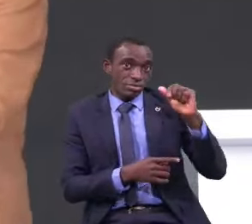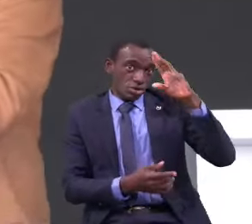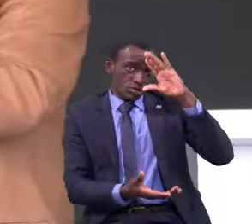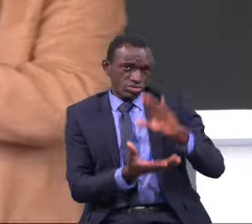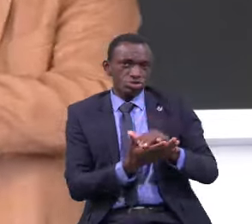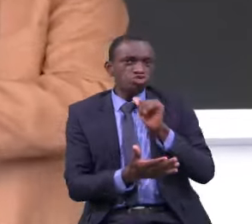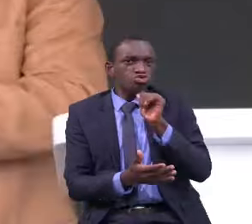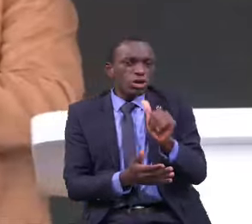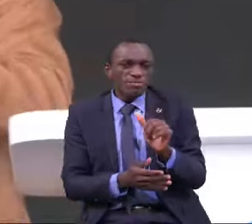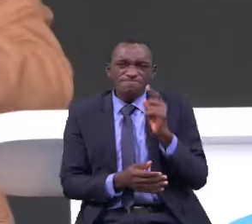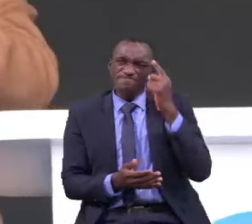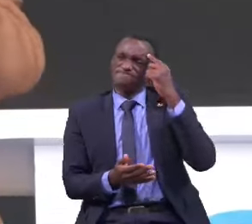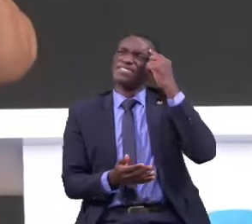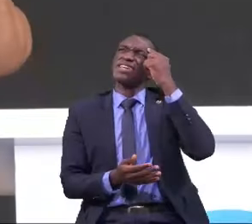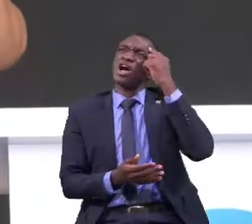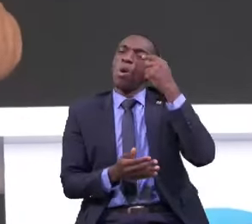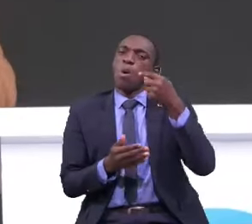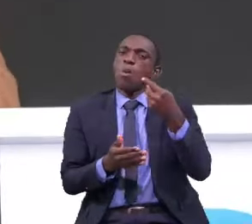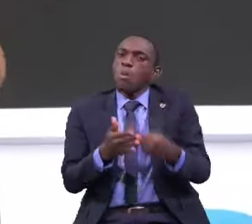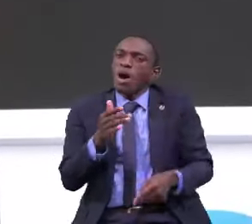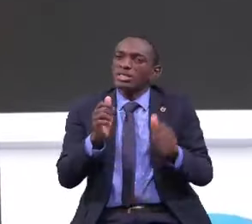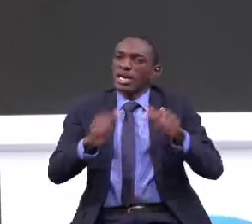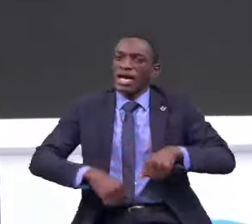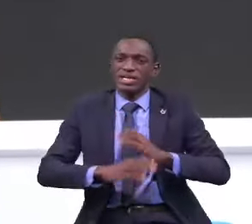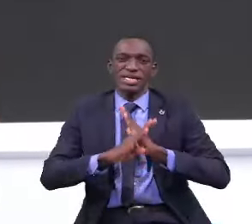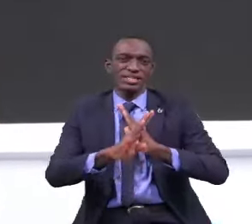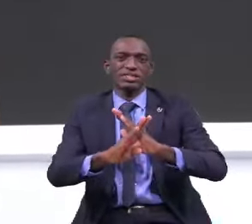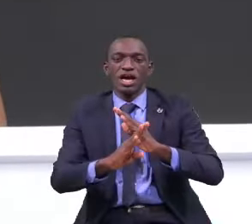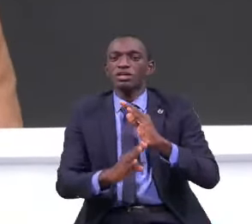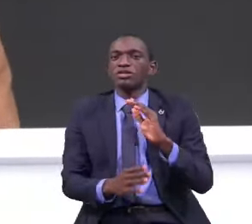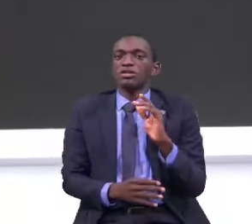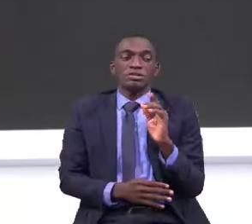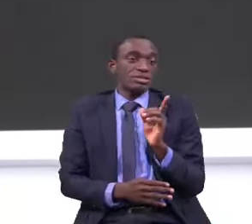will hinder him from going from grace to glory.